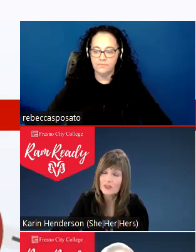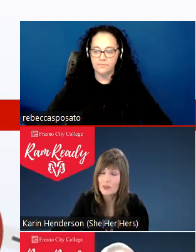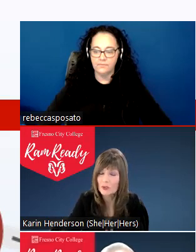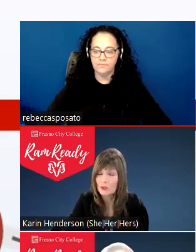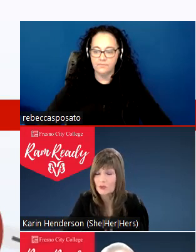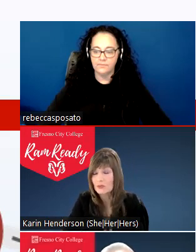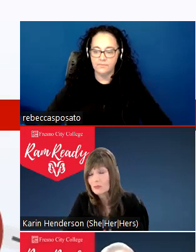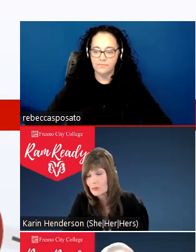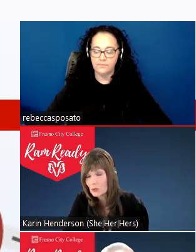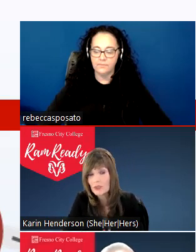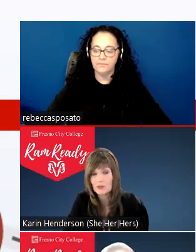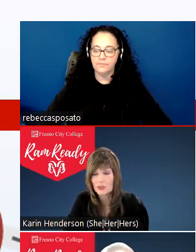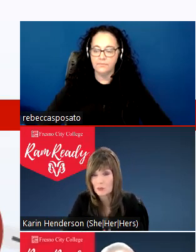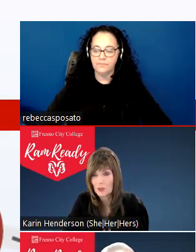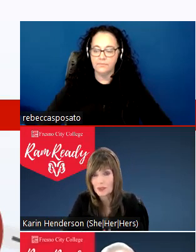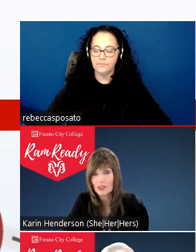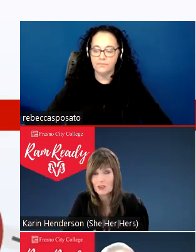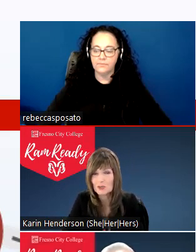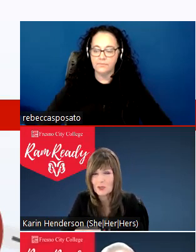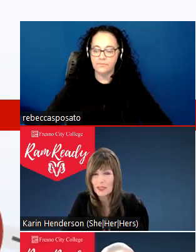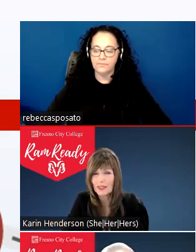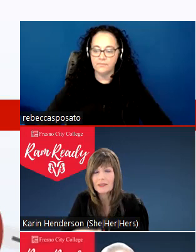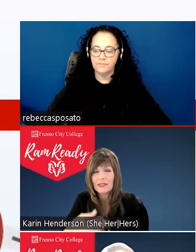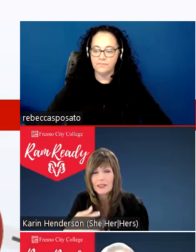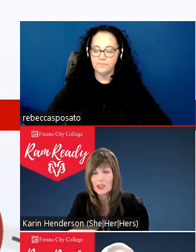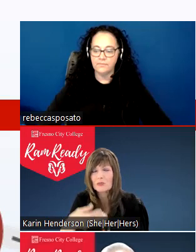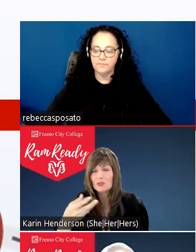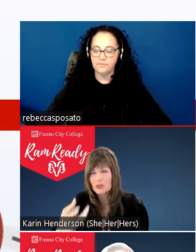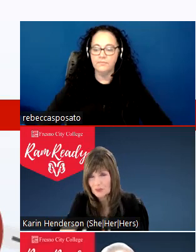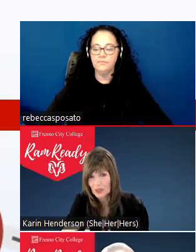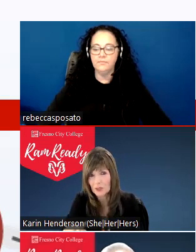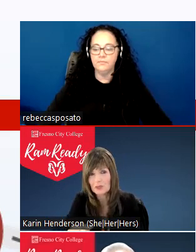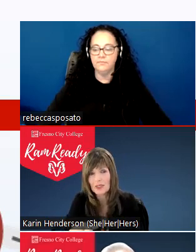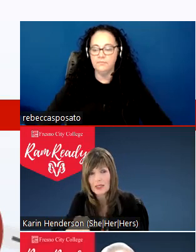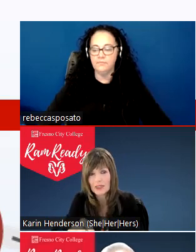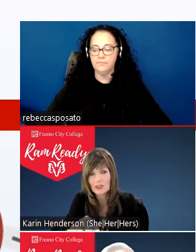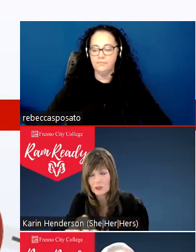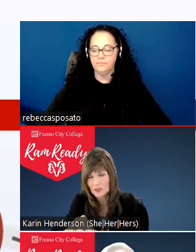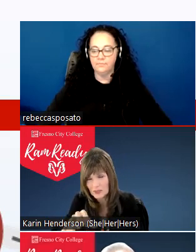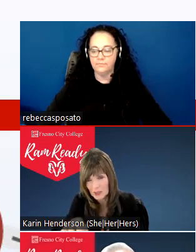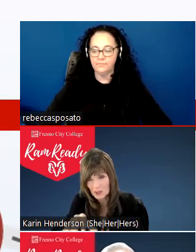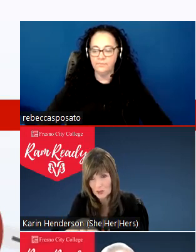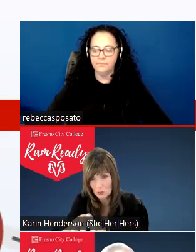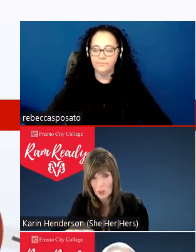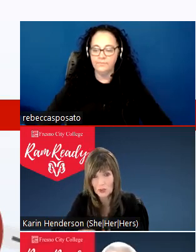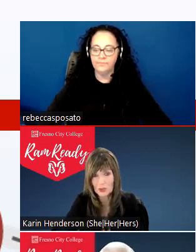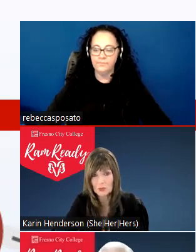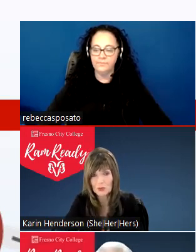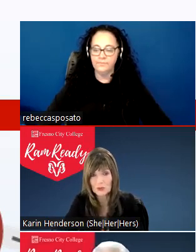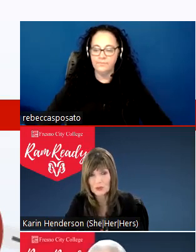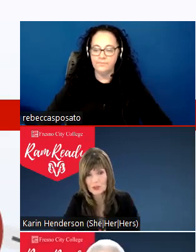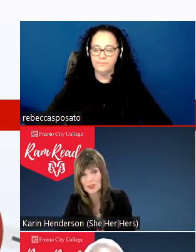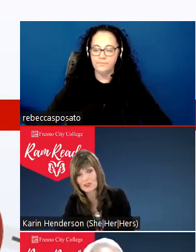connect you to someone who's looking for someone. So again, it helps you develop and get those connections while